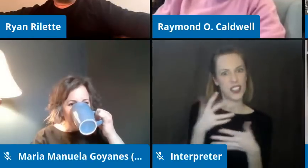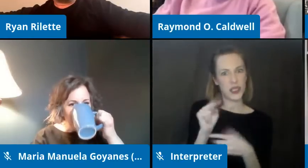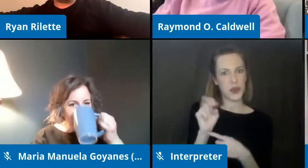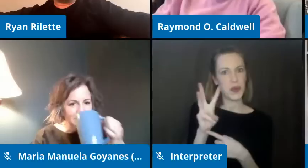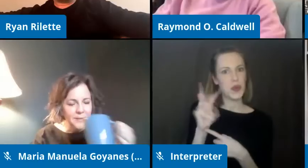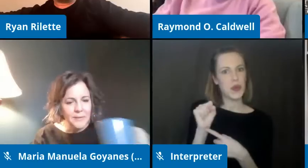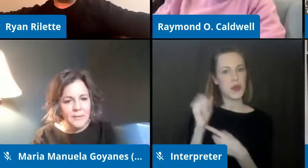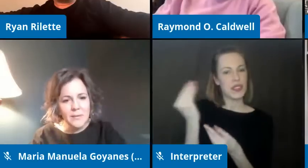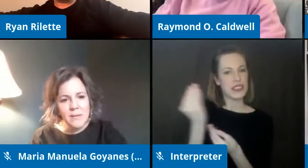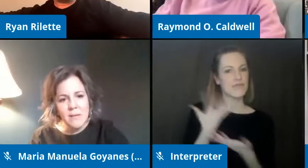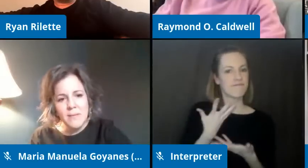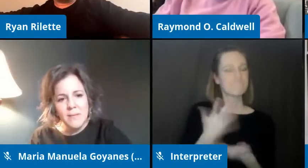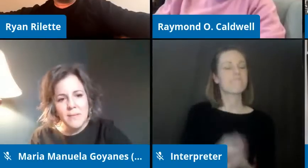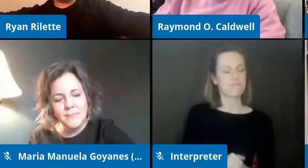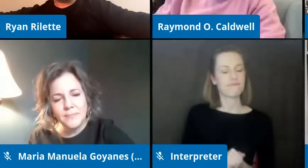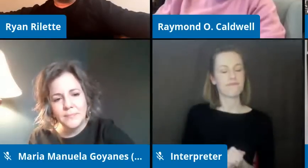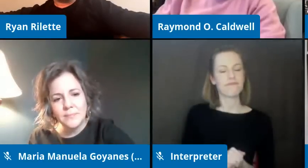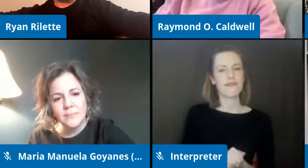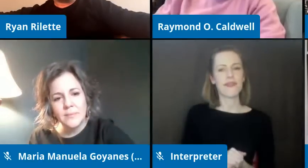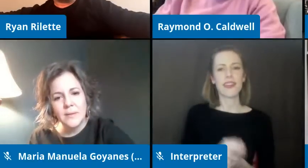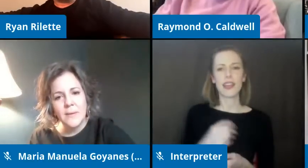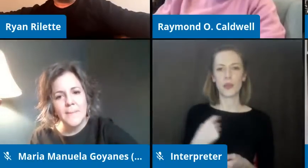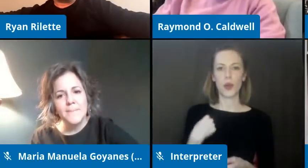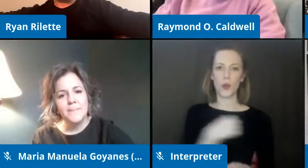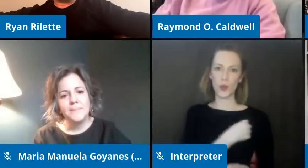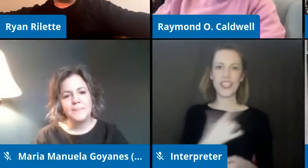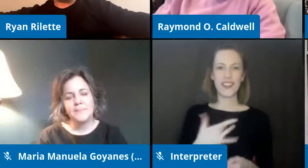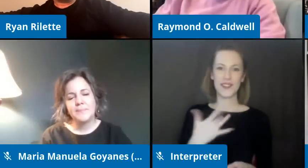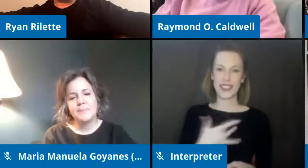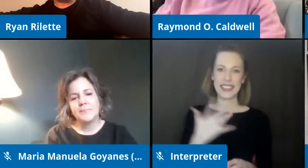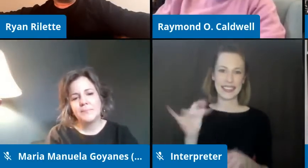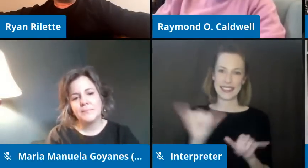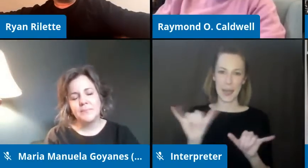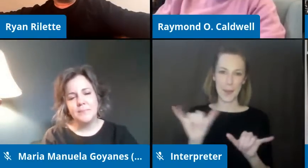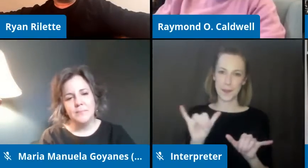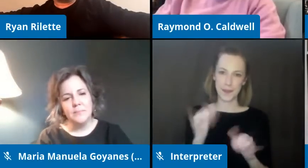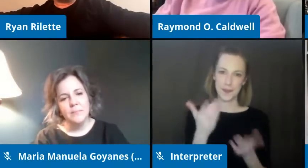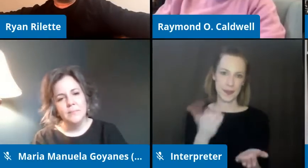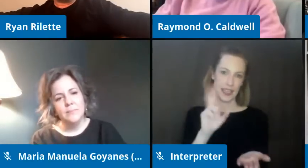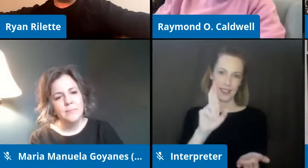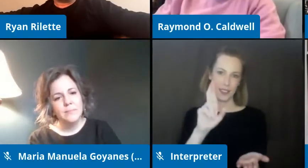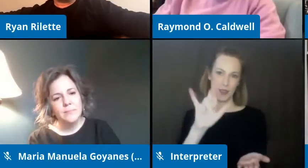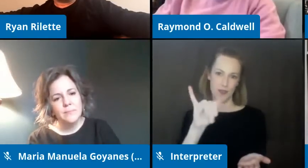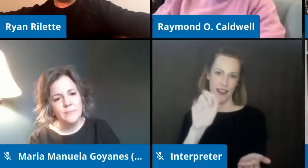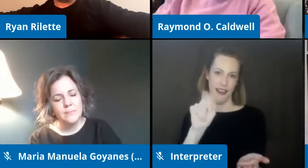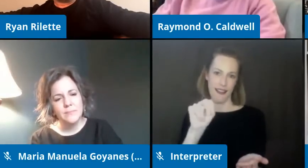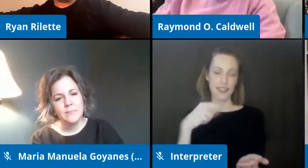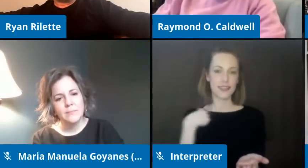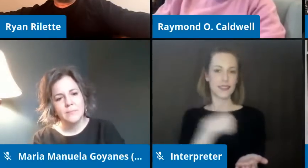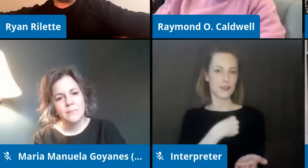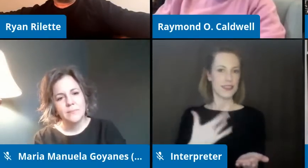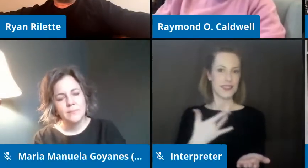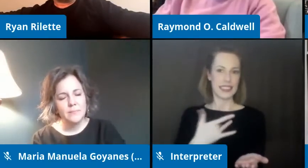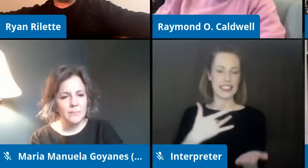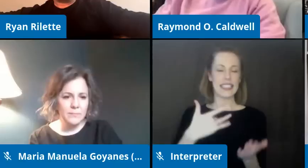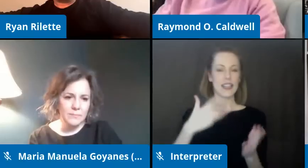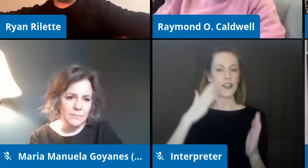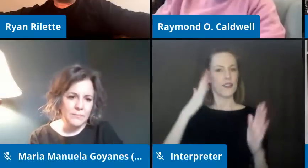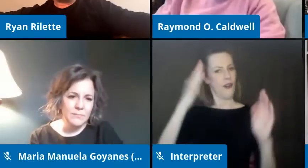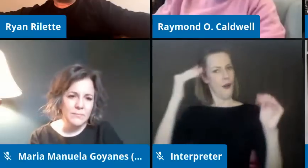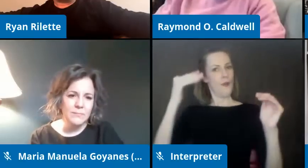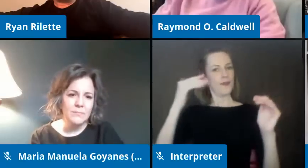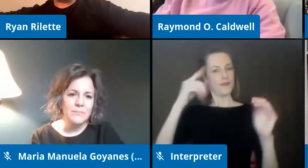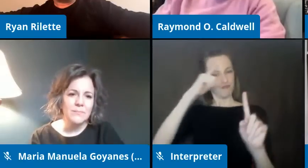feeling, like Ryan, we are feeling hopeful that if we can reopen